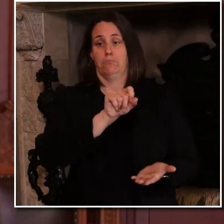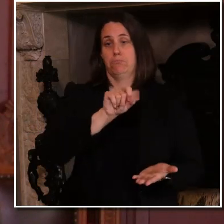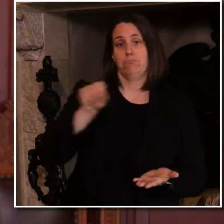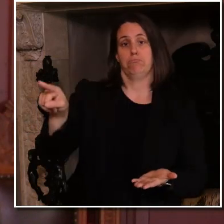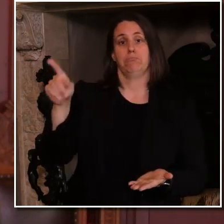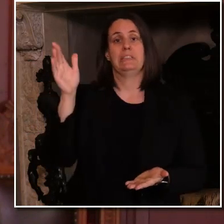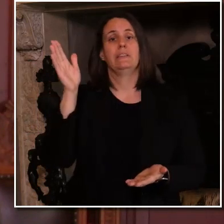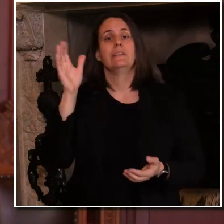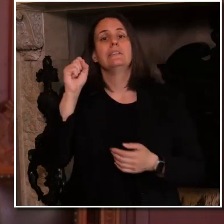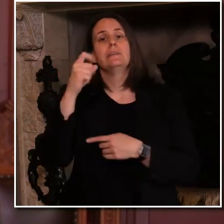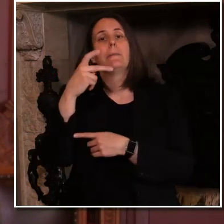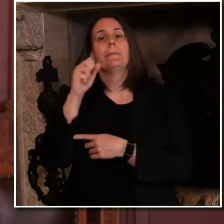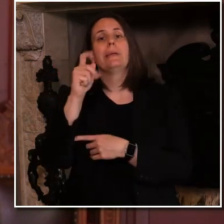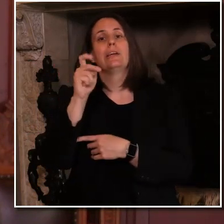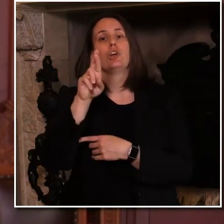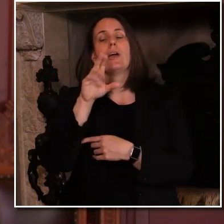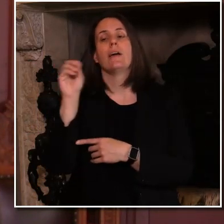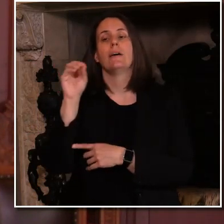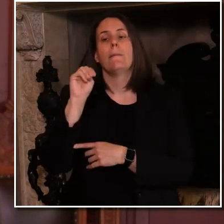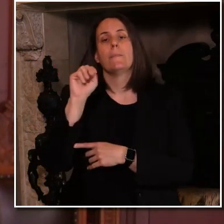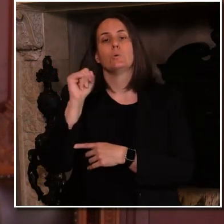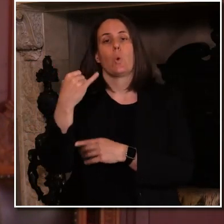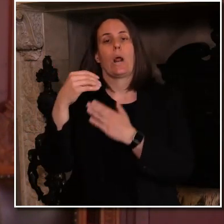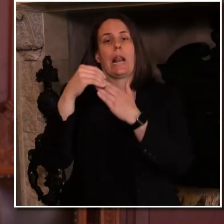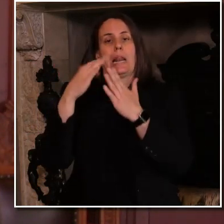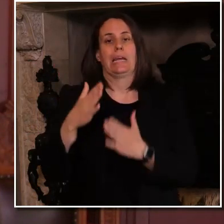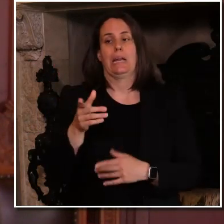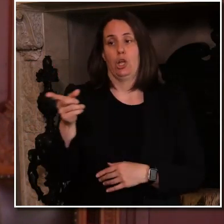in the days of bipartisanship,